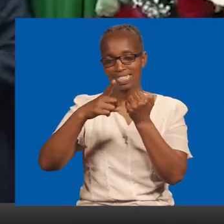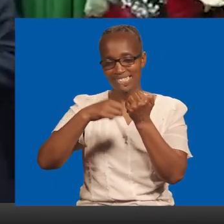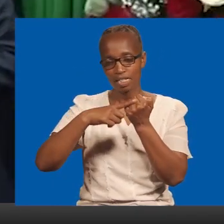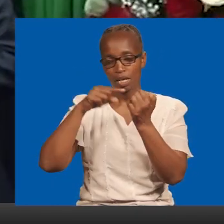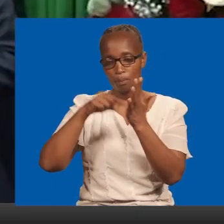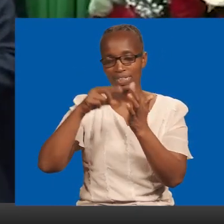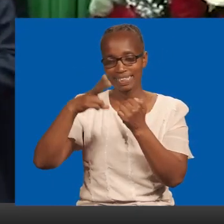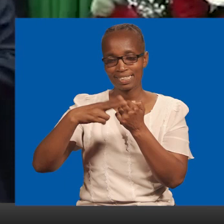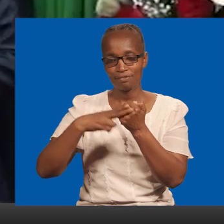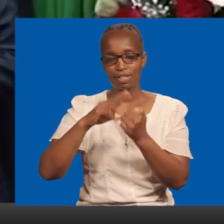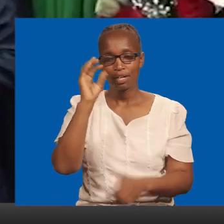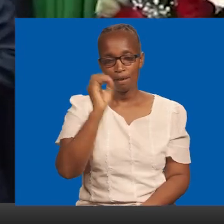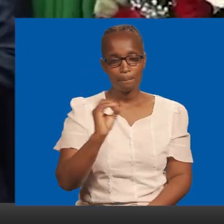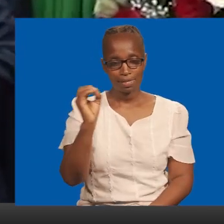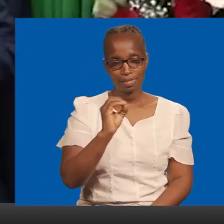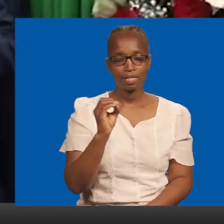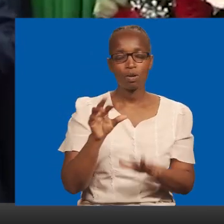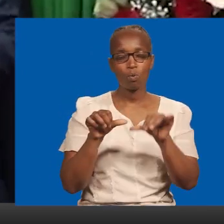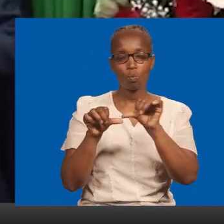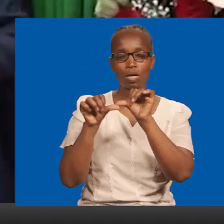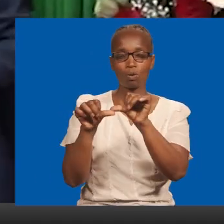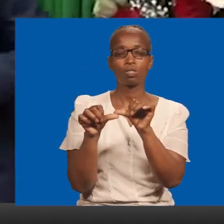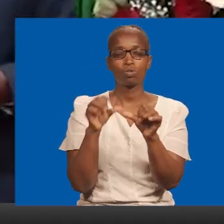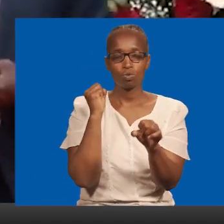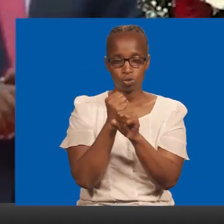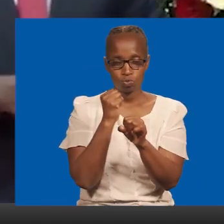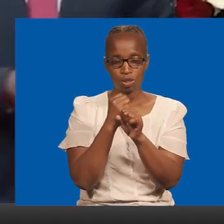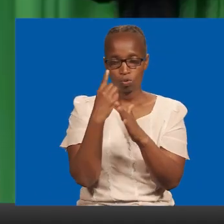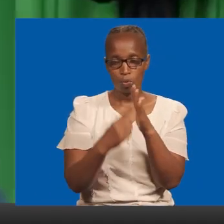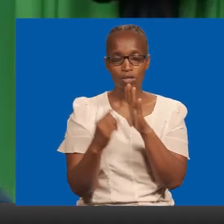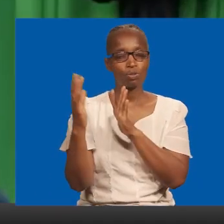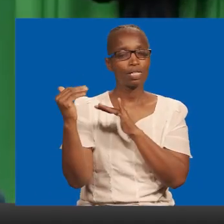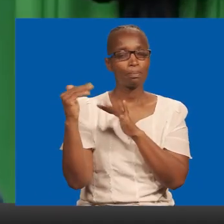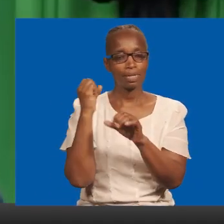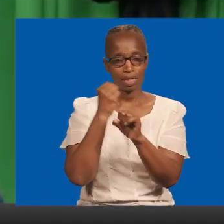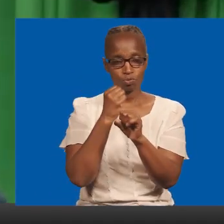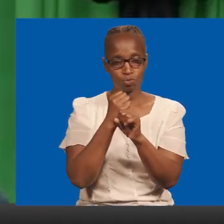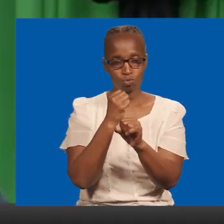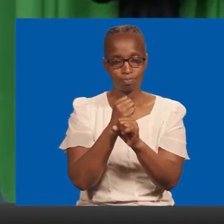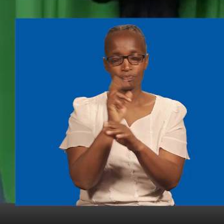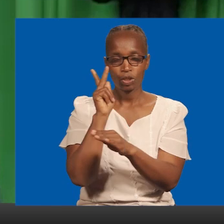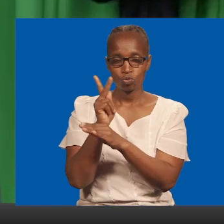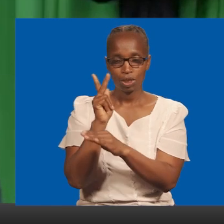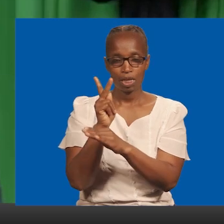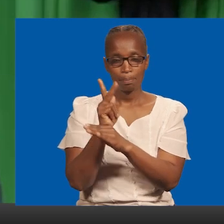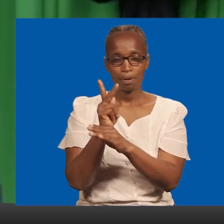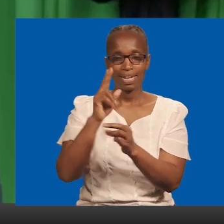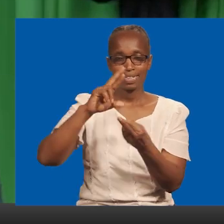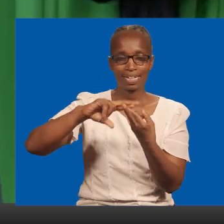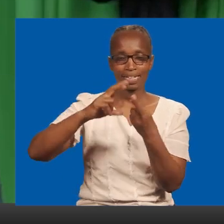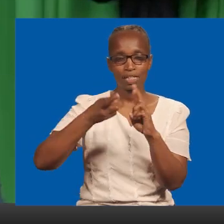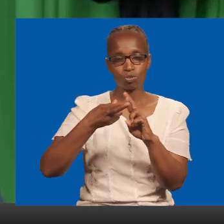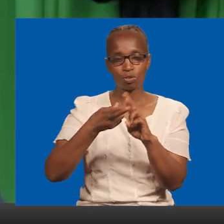6.7%. We will continue to do what we must do to keep inflation